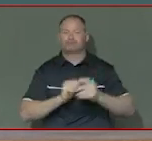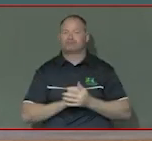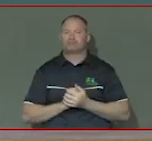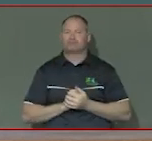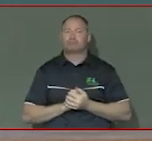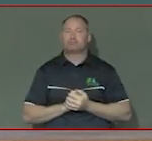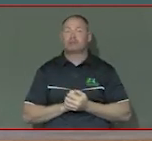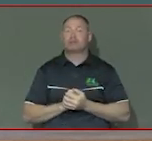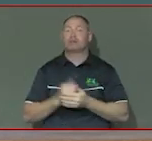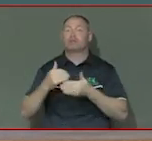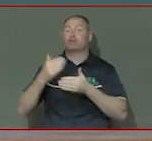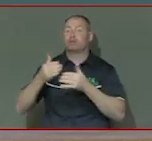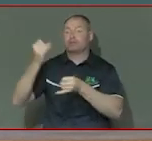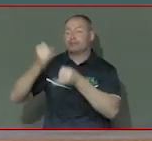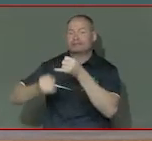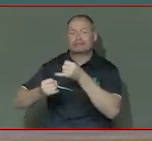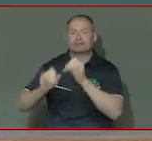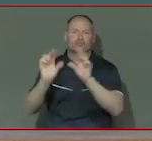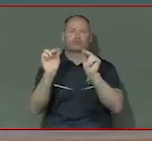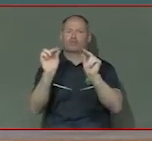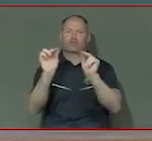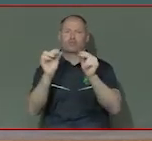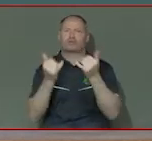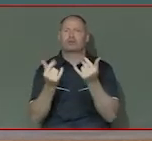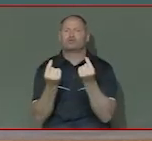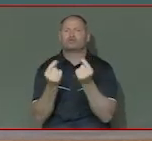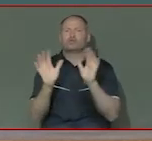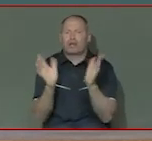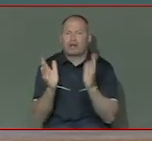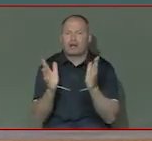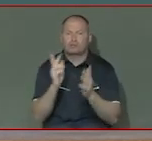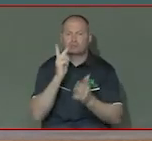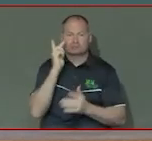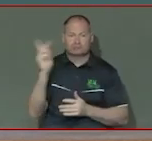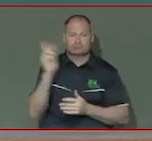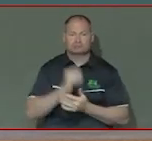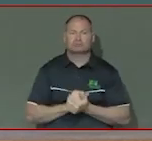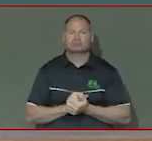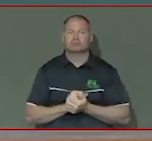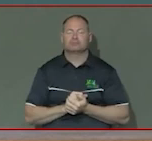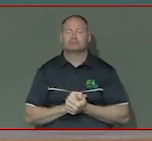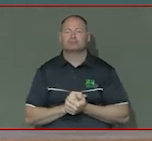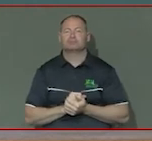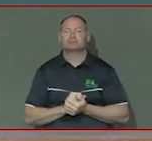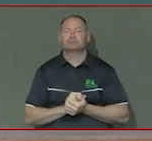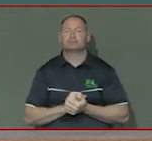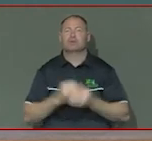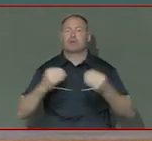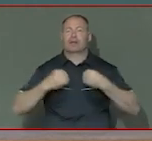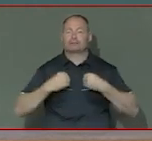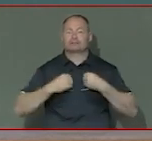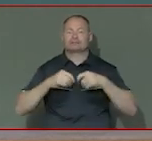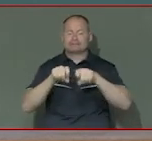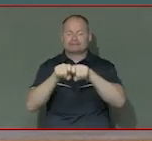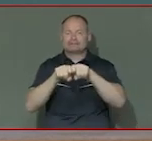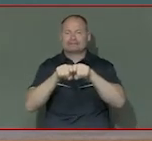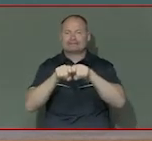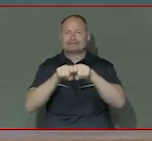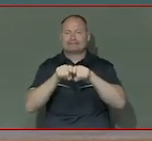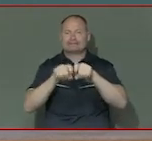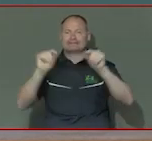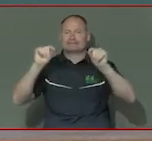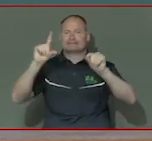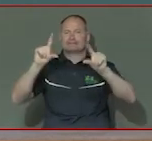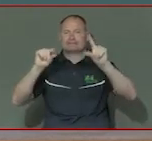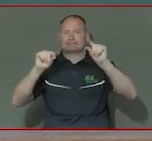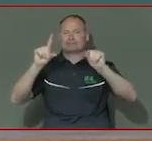mistake. There's two ways in which you can do that. That's your asset test ratio. Now, let's say